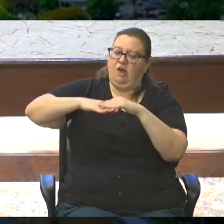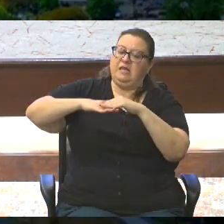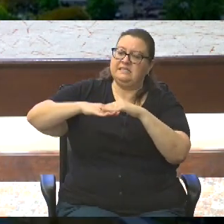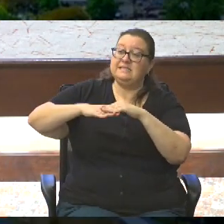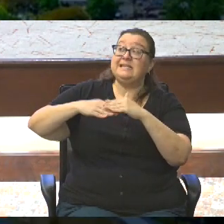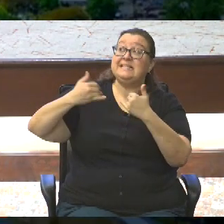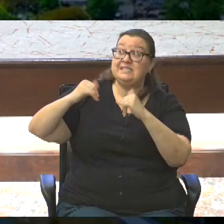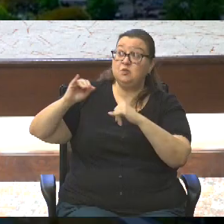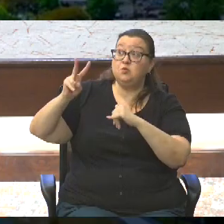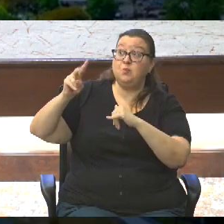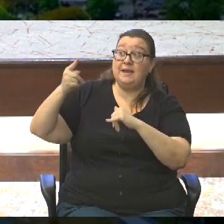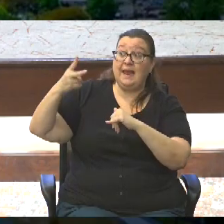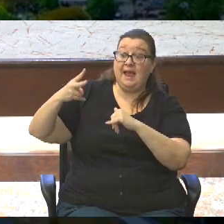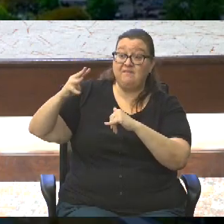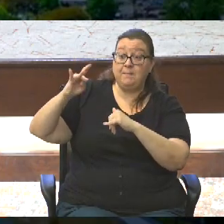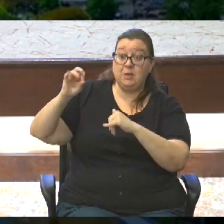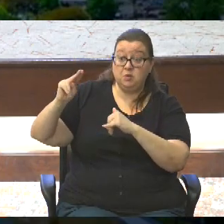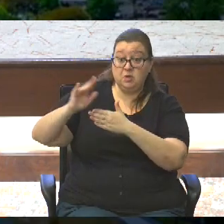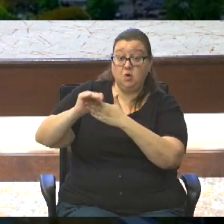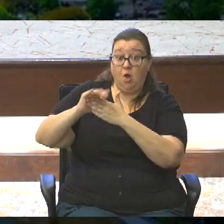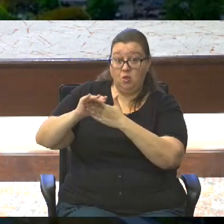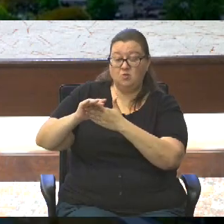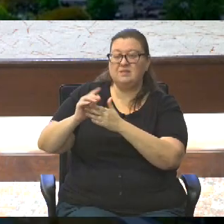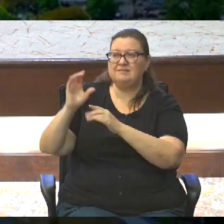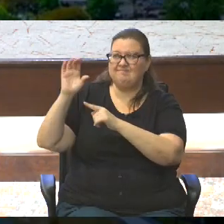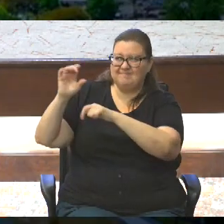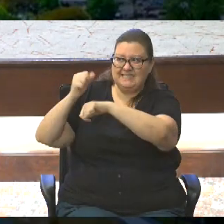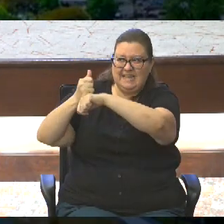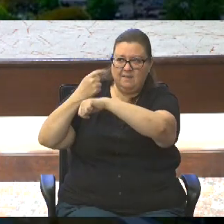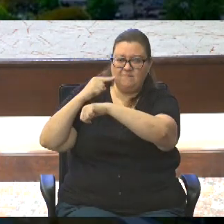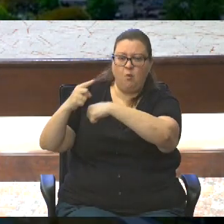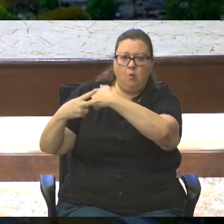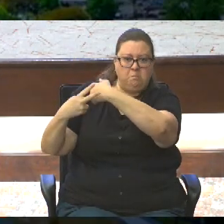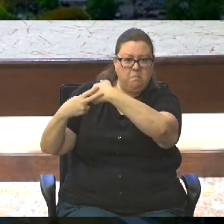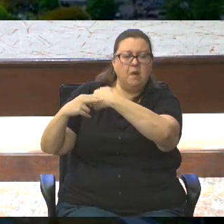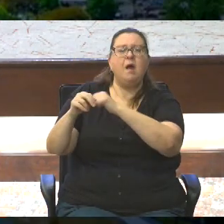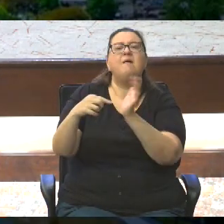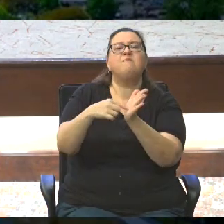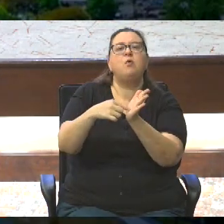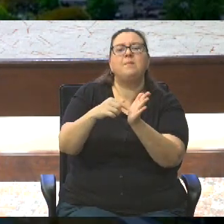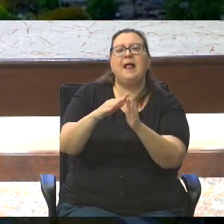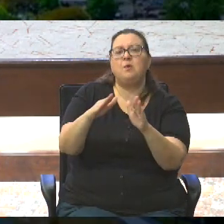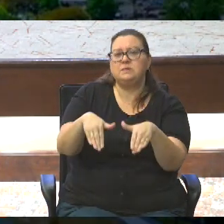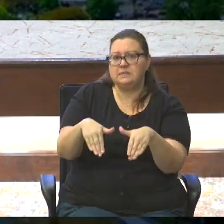million allocated to affordable housing in TERS number 1. So any developers